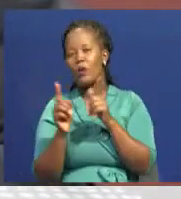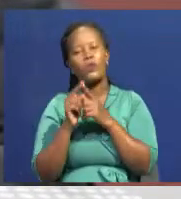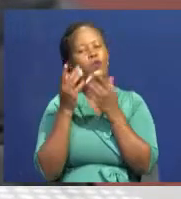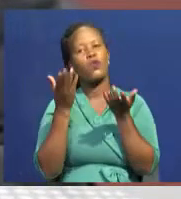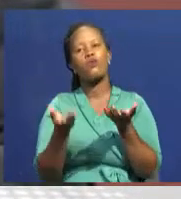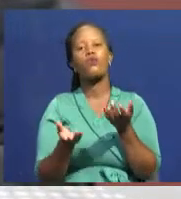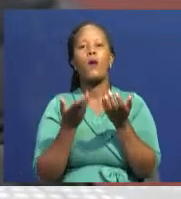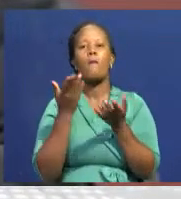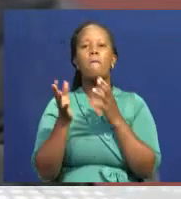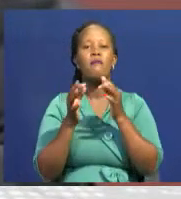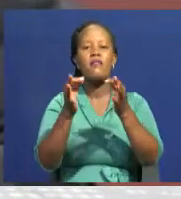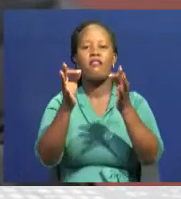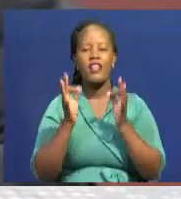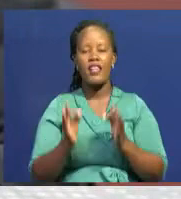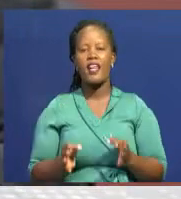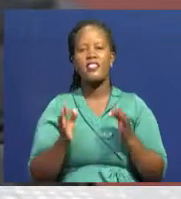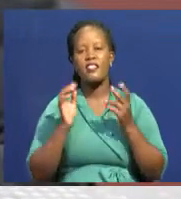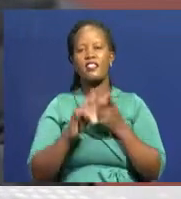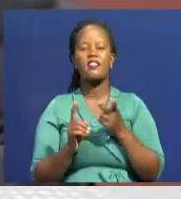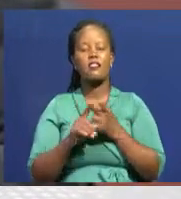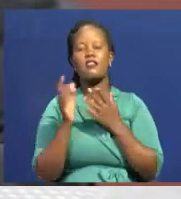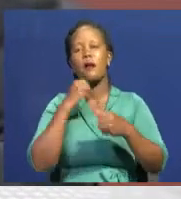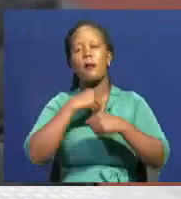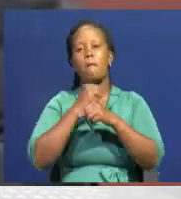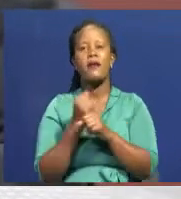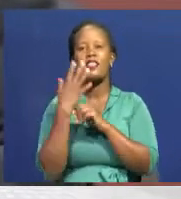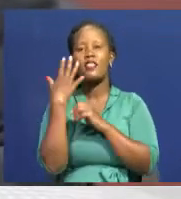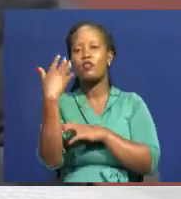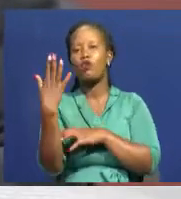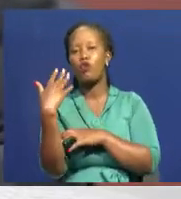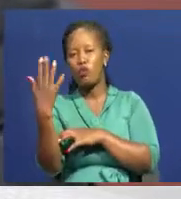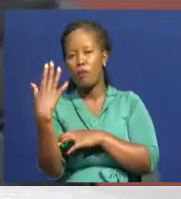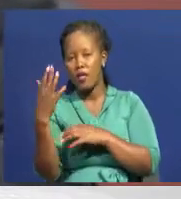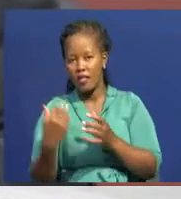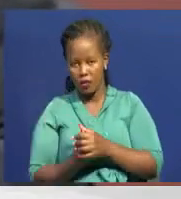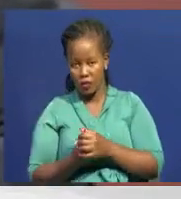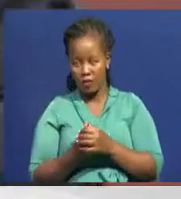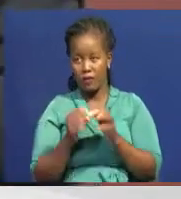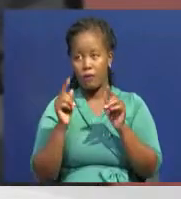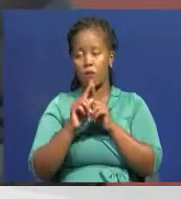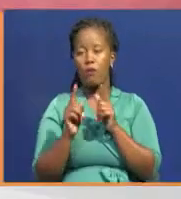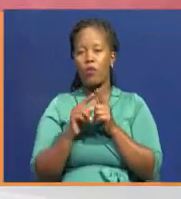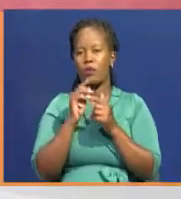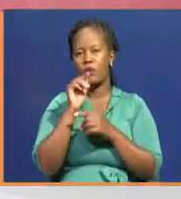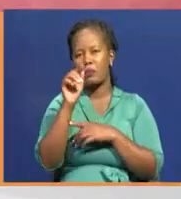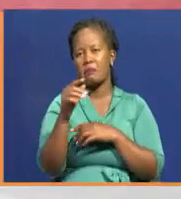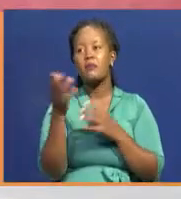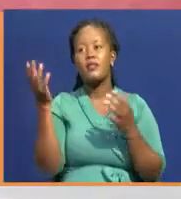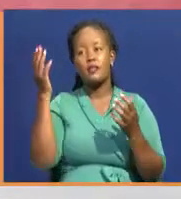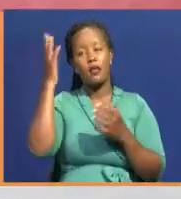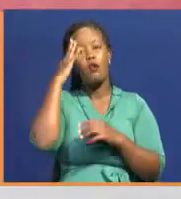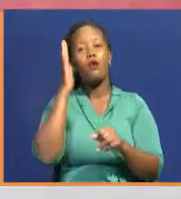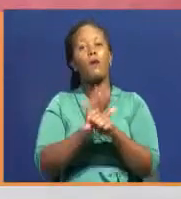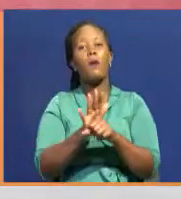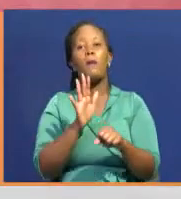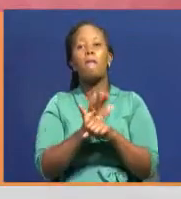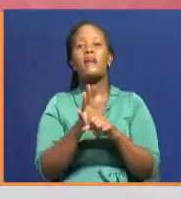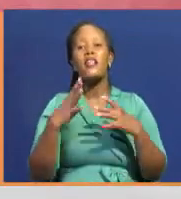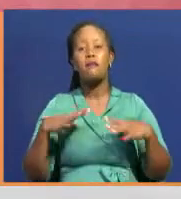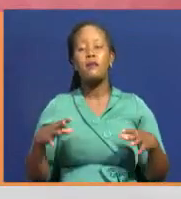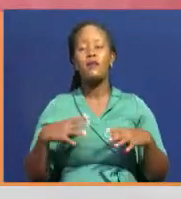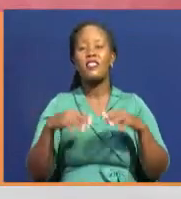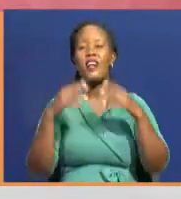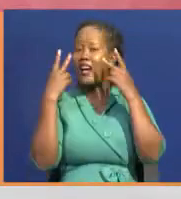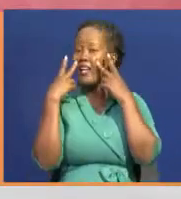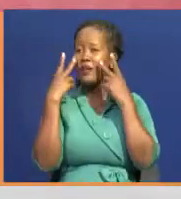financing, be it the documentation, and so on. The cost These are itself, tricky because areas. I'm quite sure a number of Kenyans are watching this. The